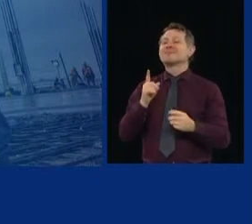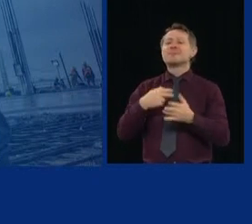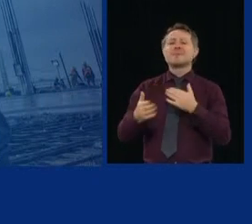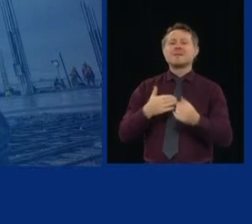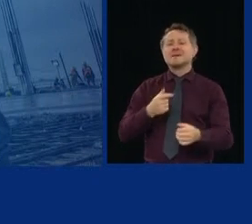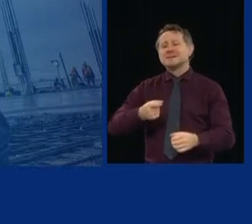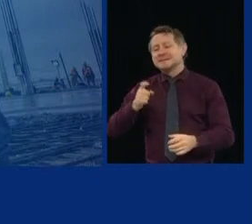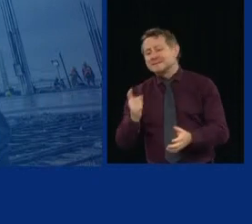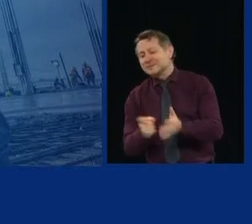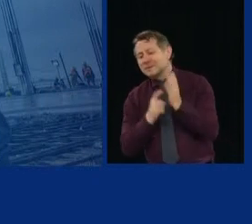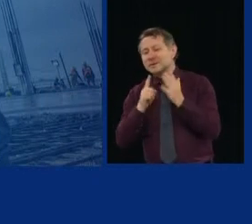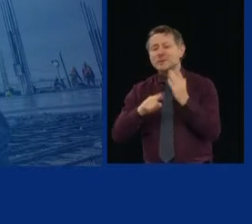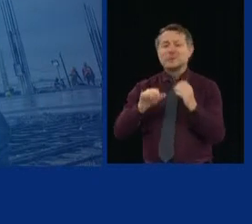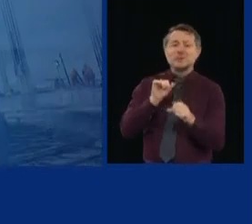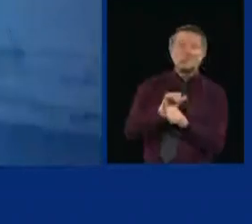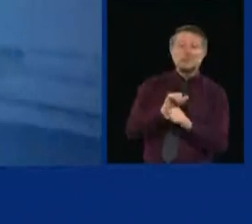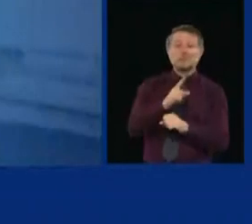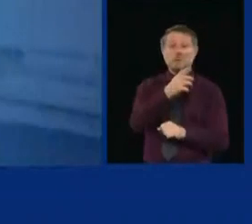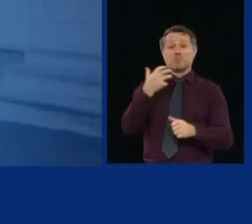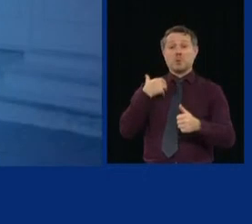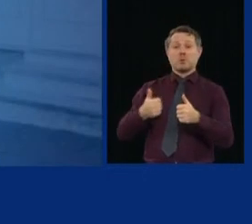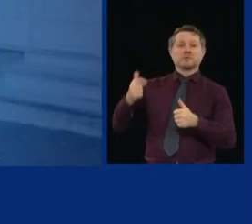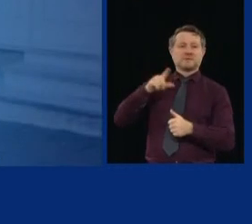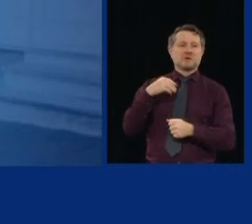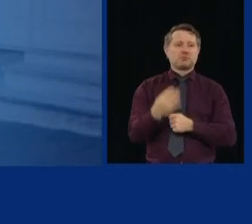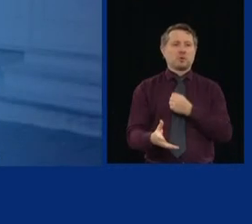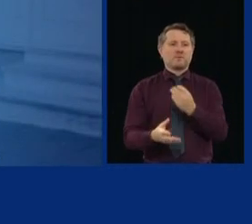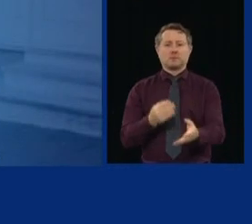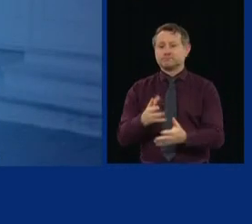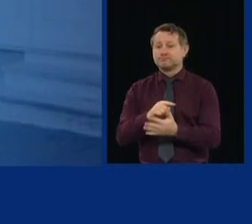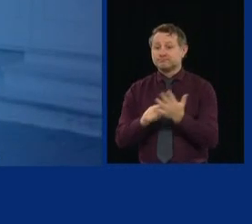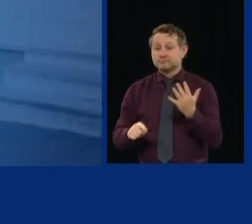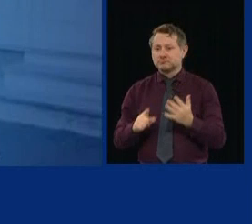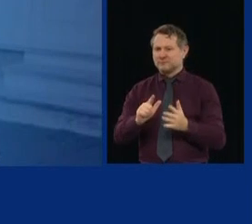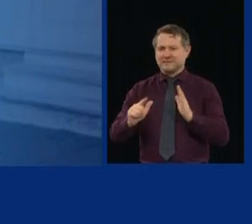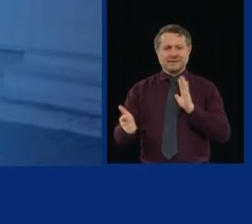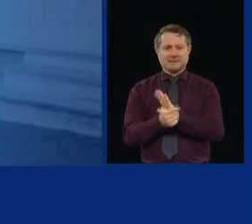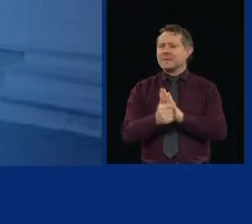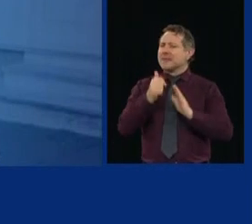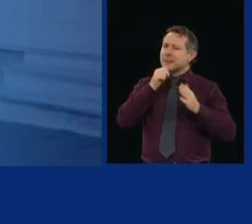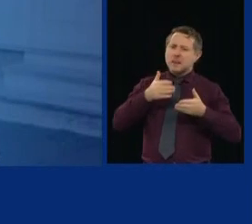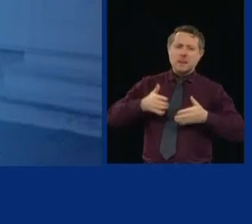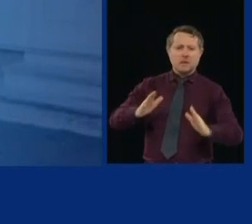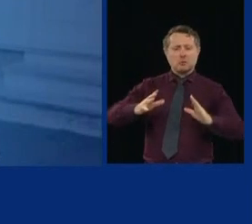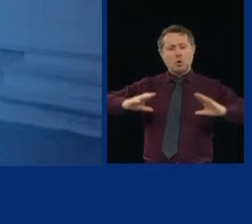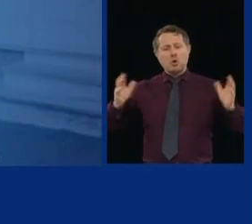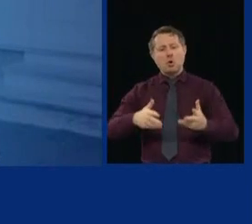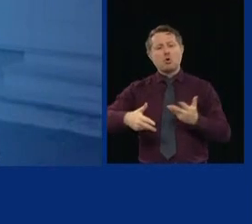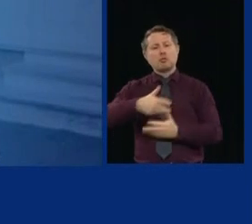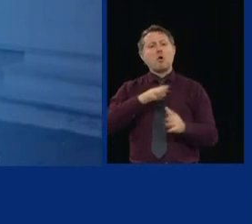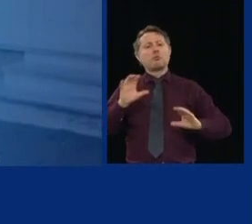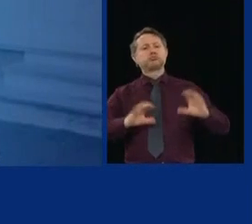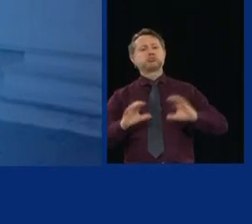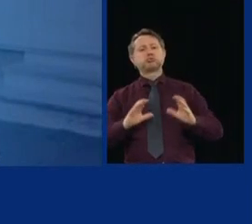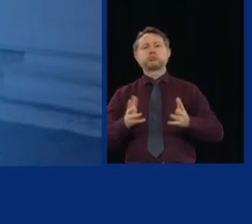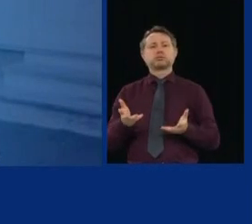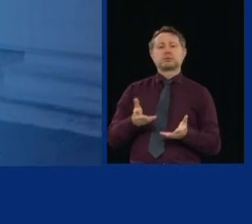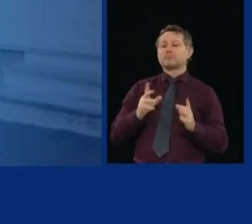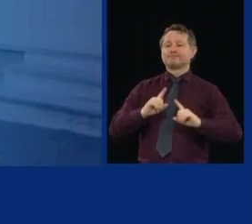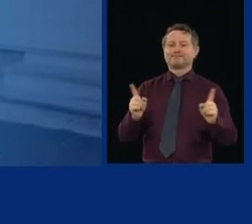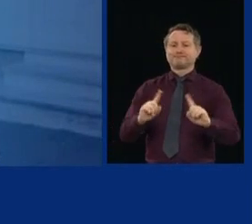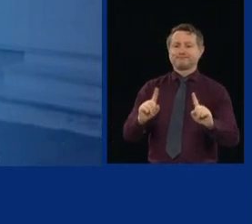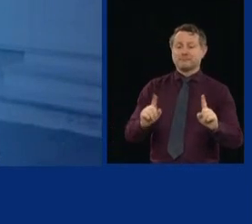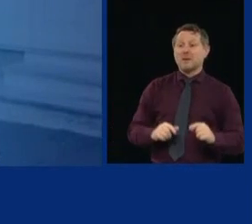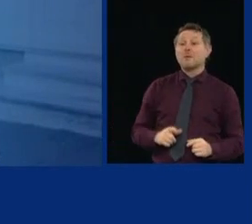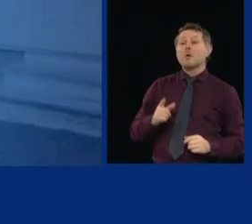be provided by the employer. There's no congregate meetings. For retail businesses, curbside